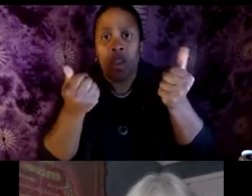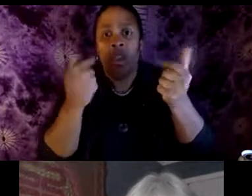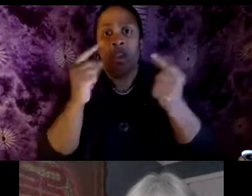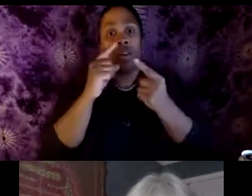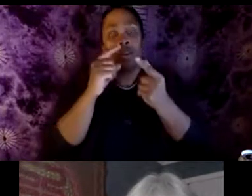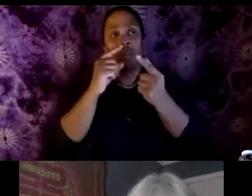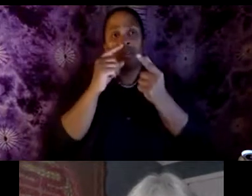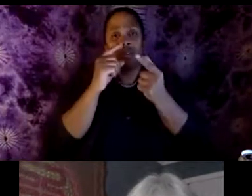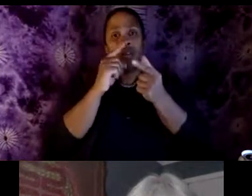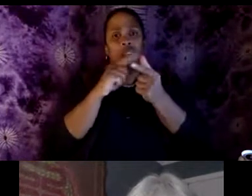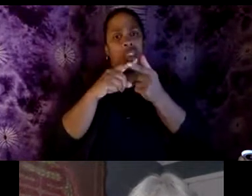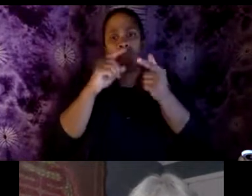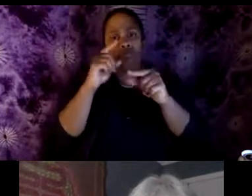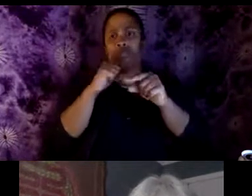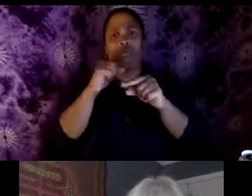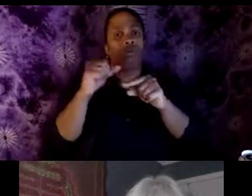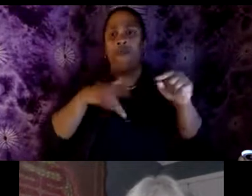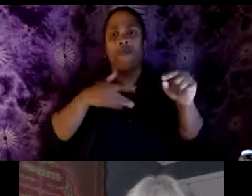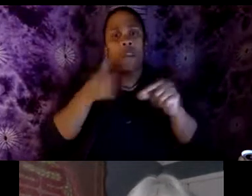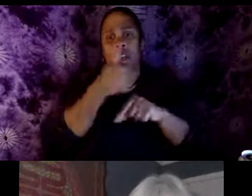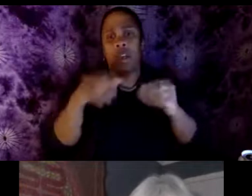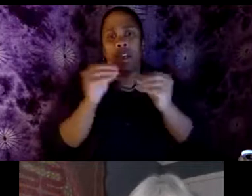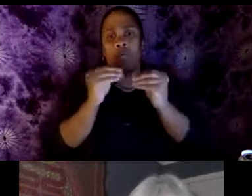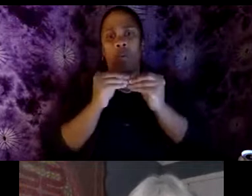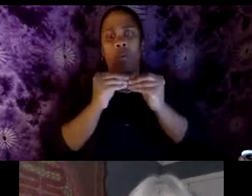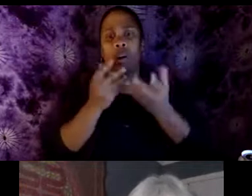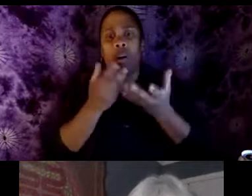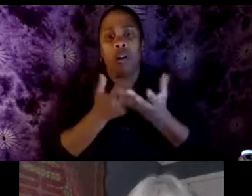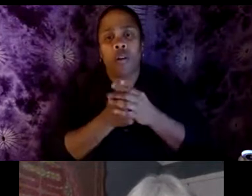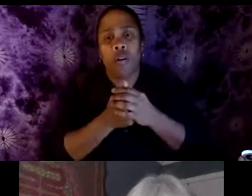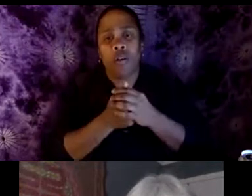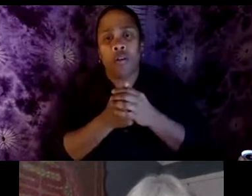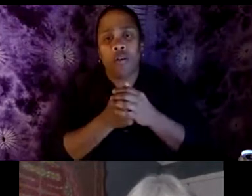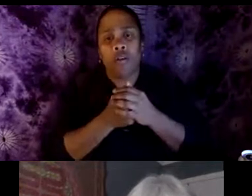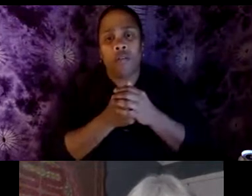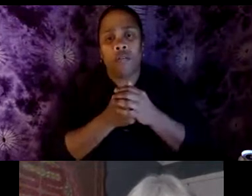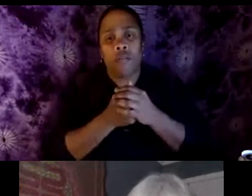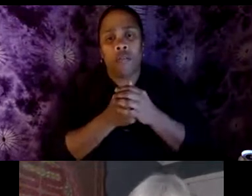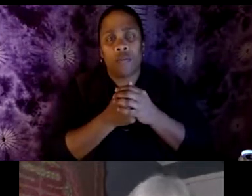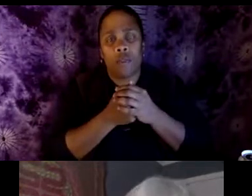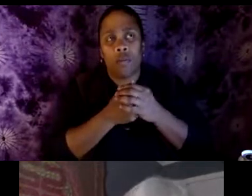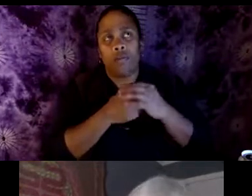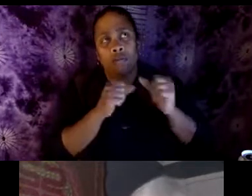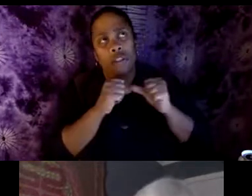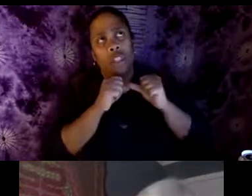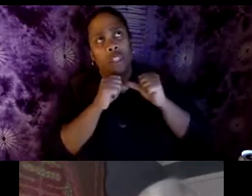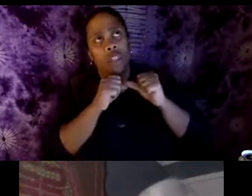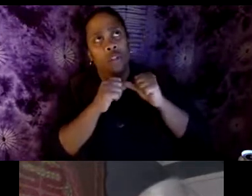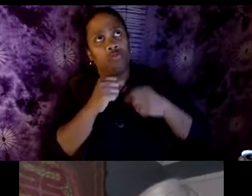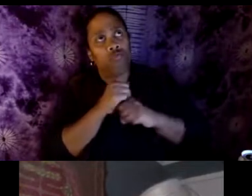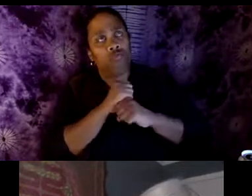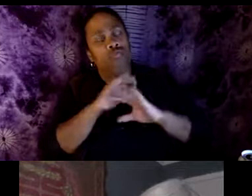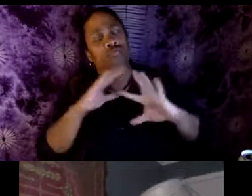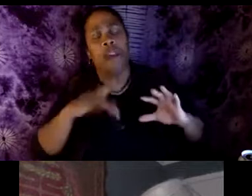need to leave connected in some way, shrink it to the point where you feel it is